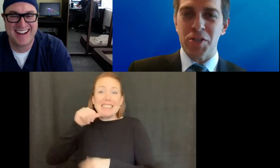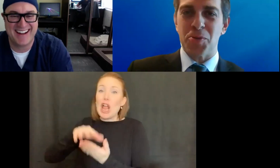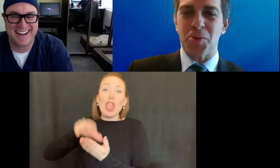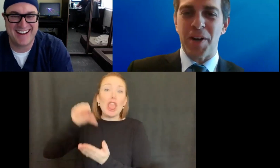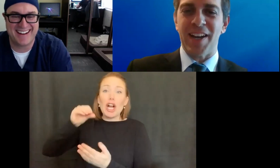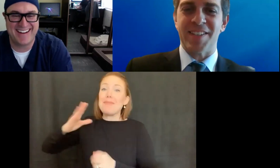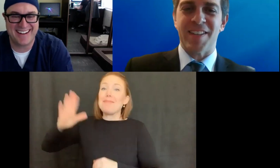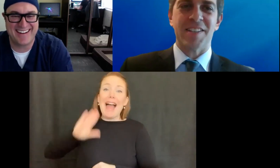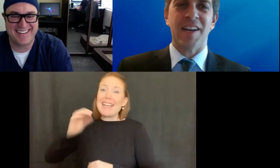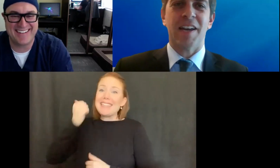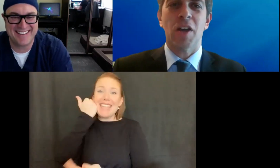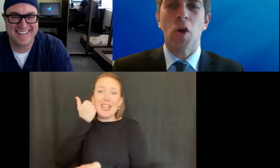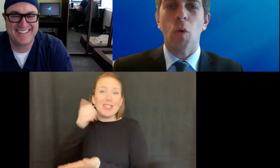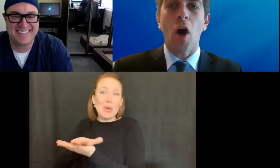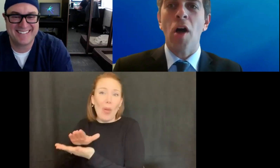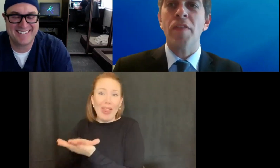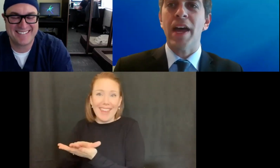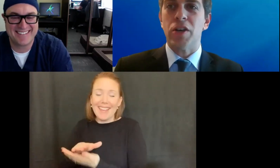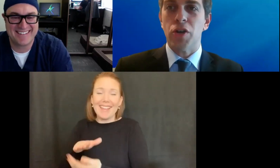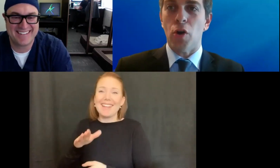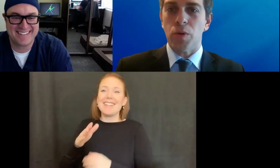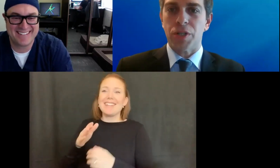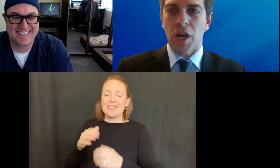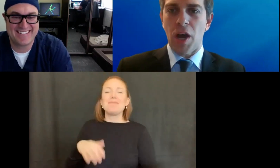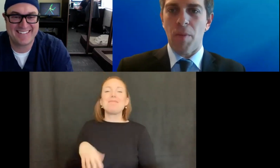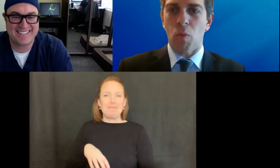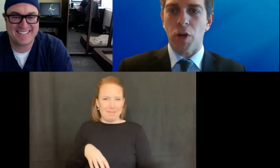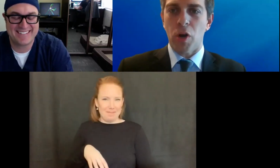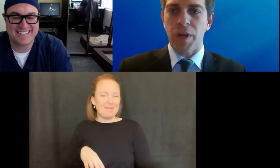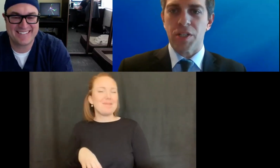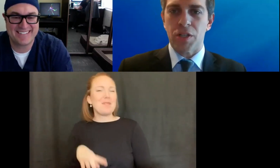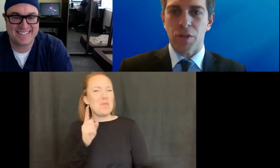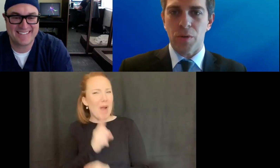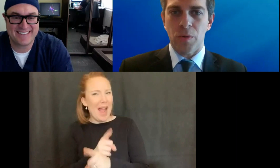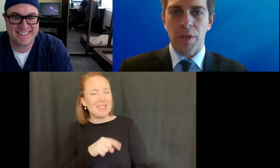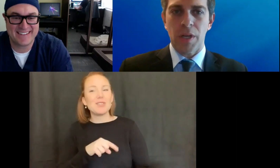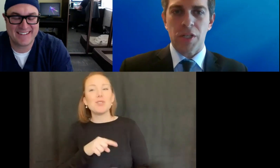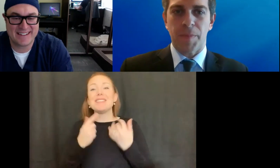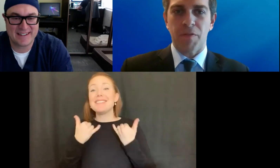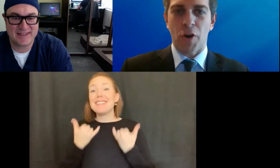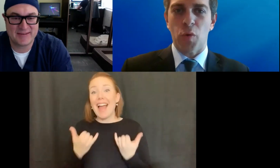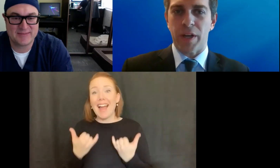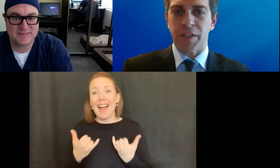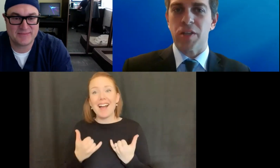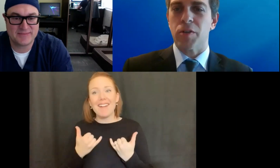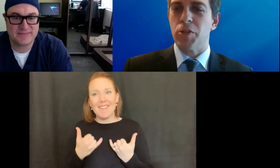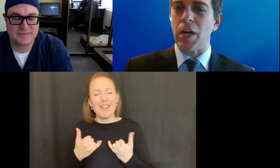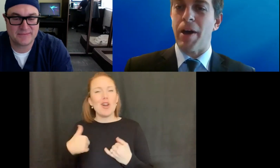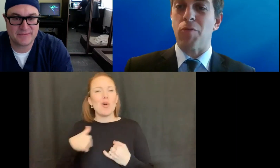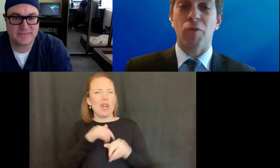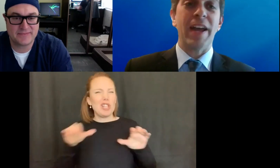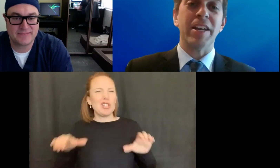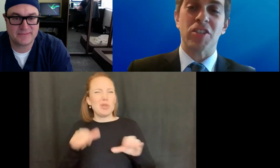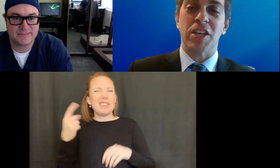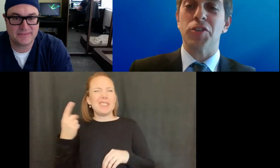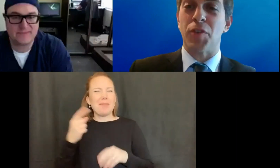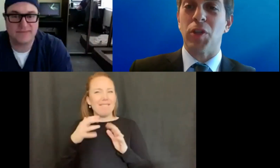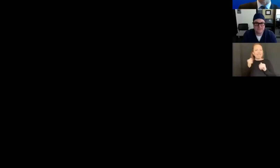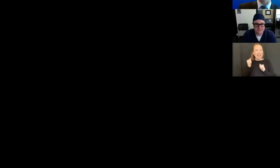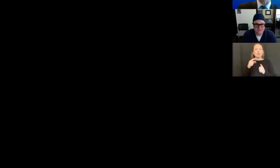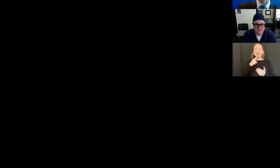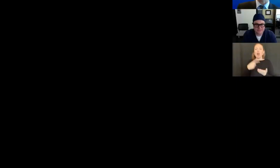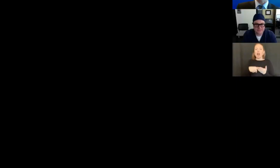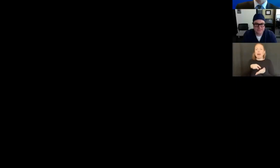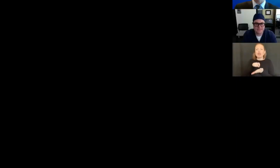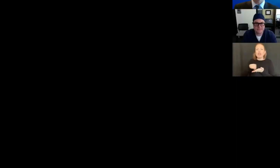didn't teach me in school, right? As they say. Well, on that note, we're going to do something very quickly. When you talk about writing skills